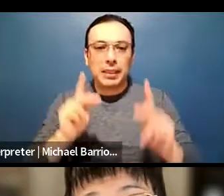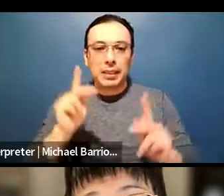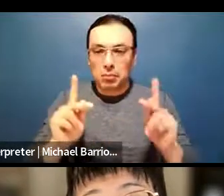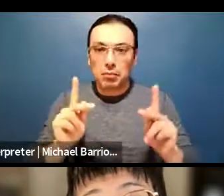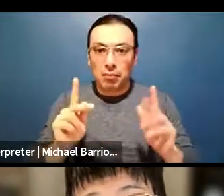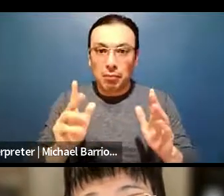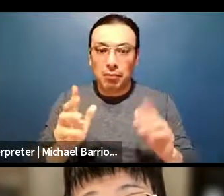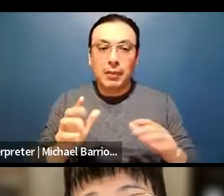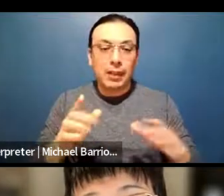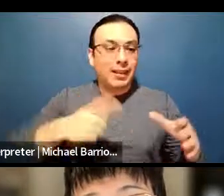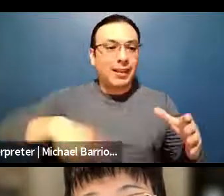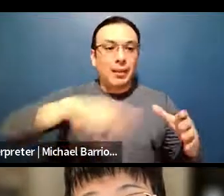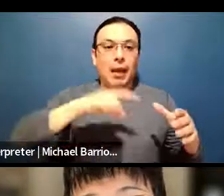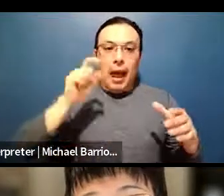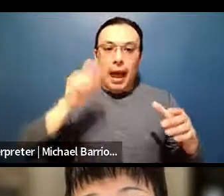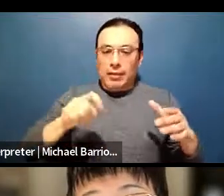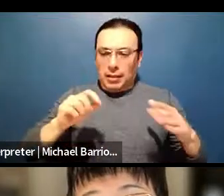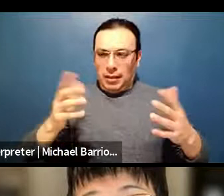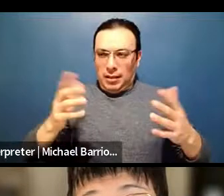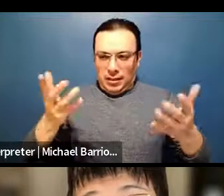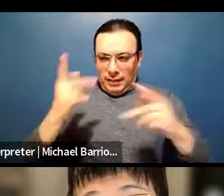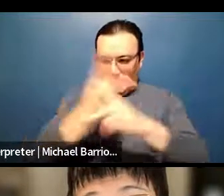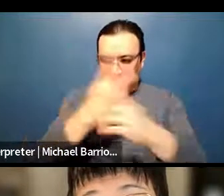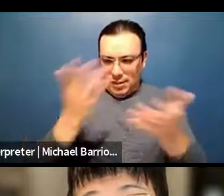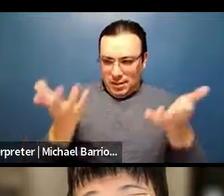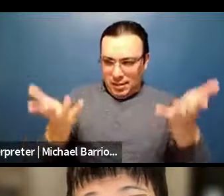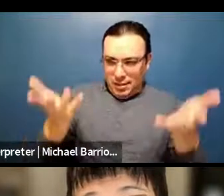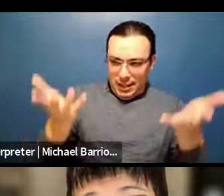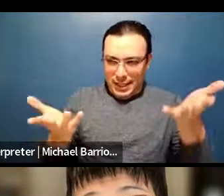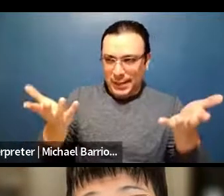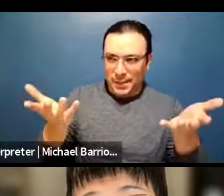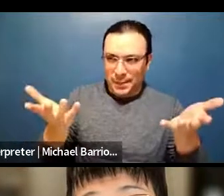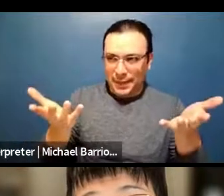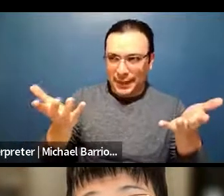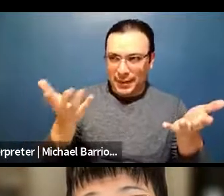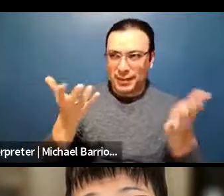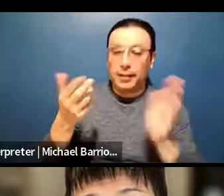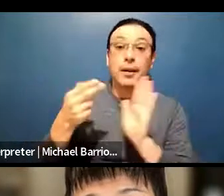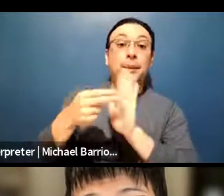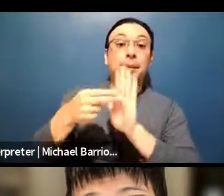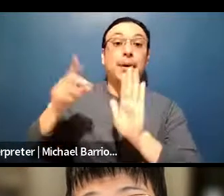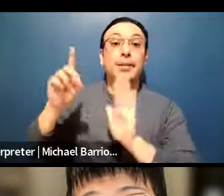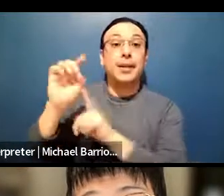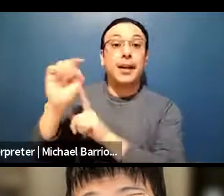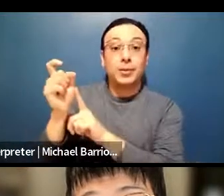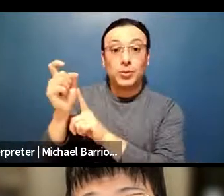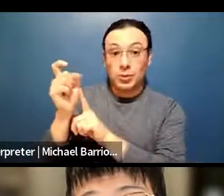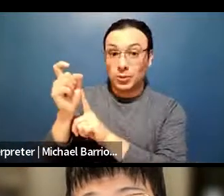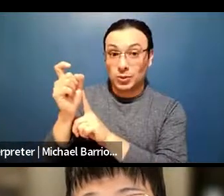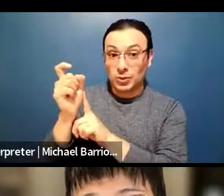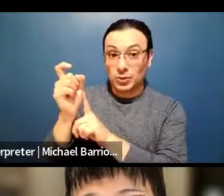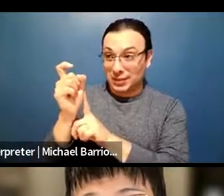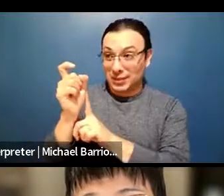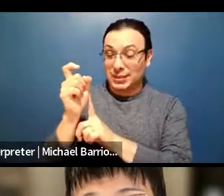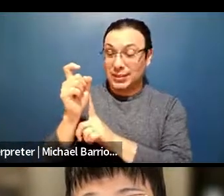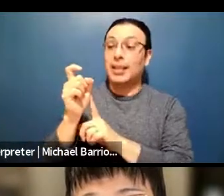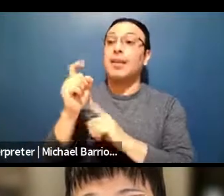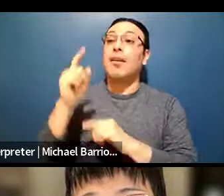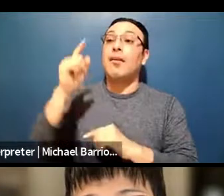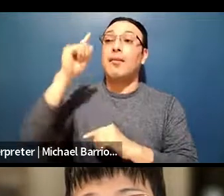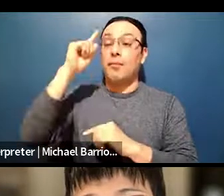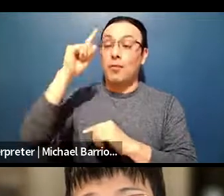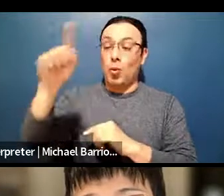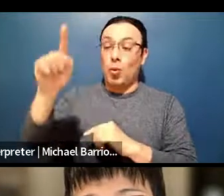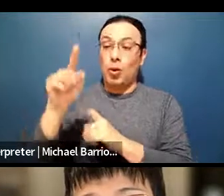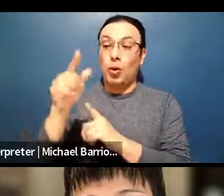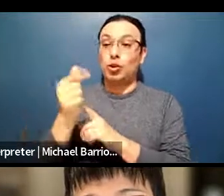leverage pathology or diagnosis to strategically access gender affirming care, but then some of us don't